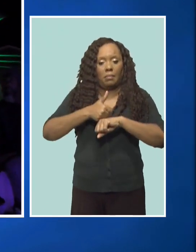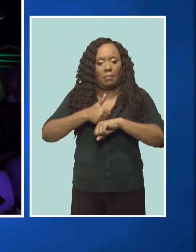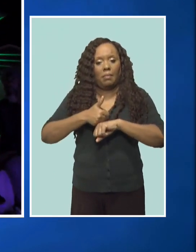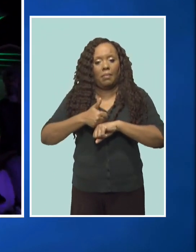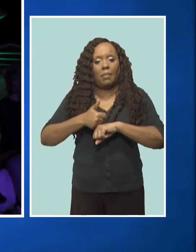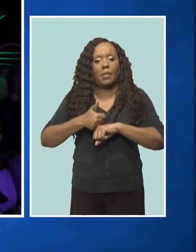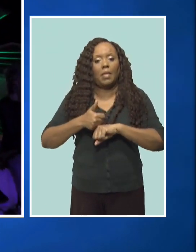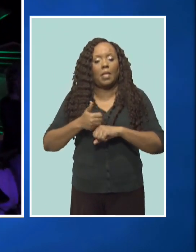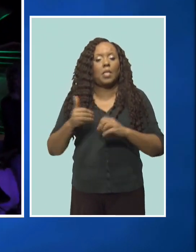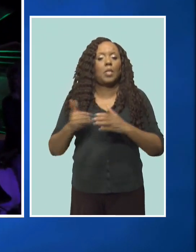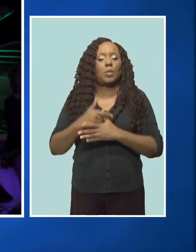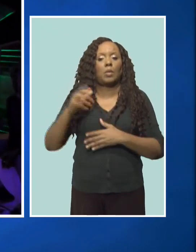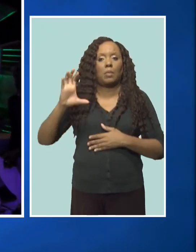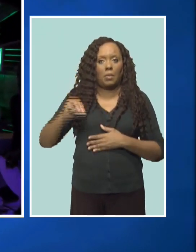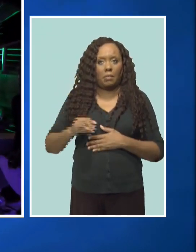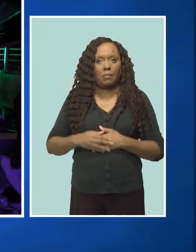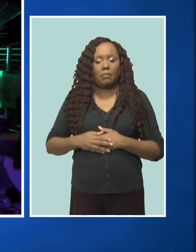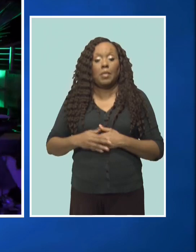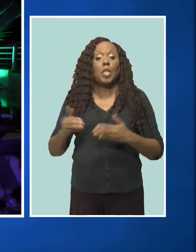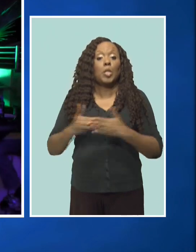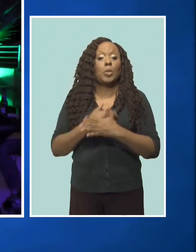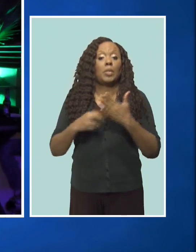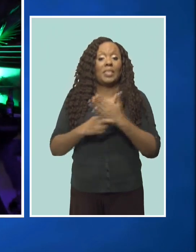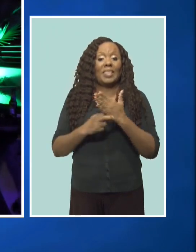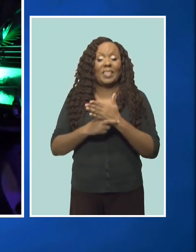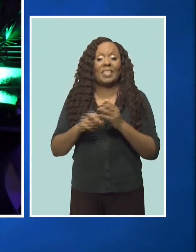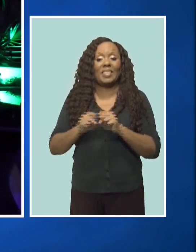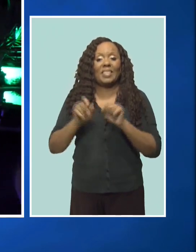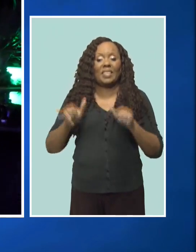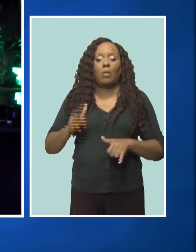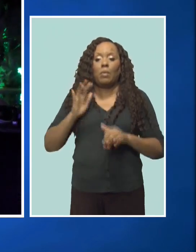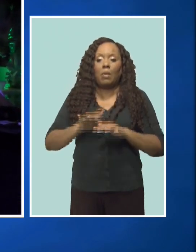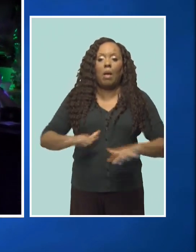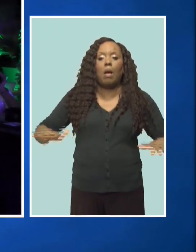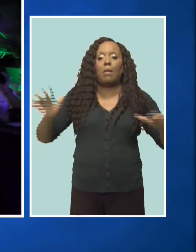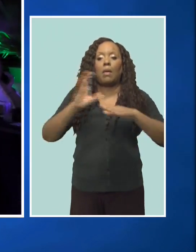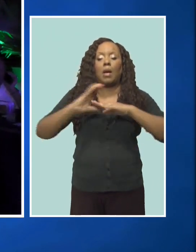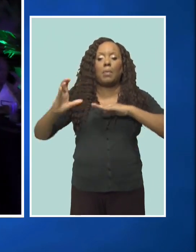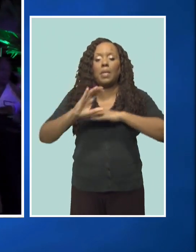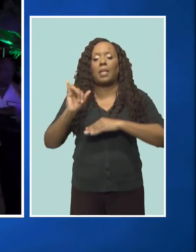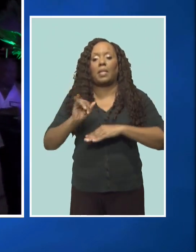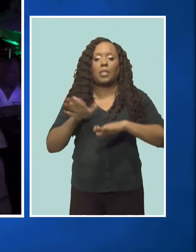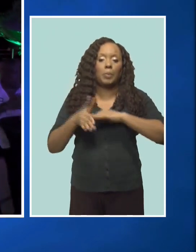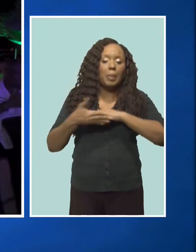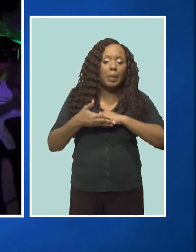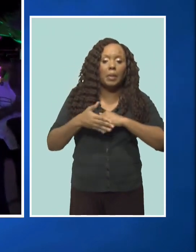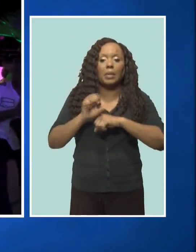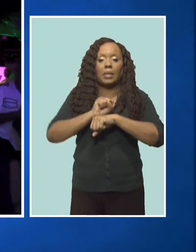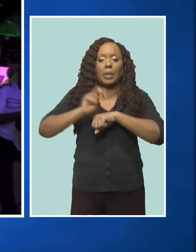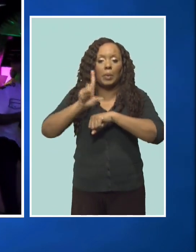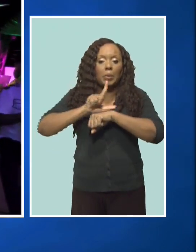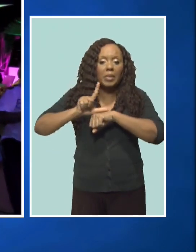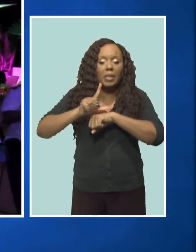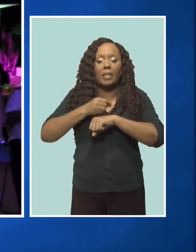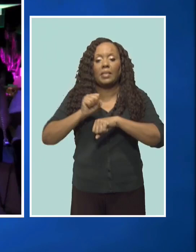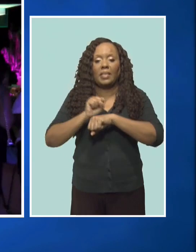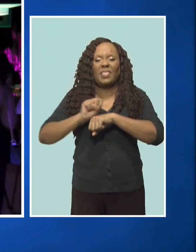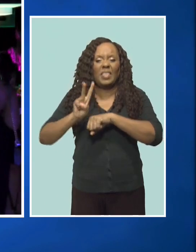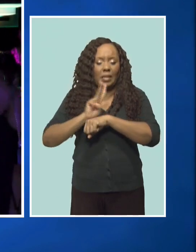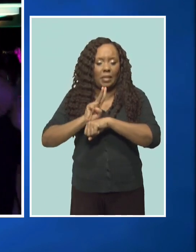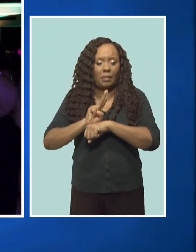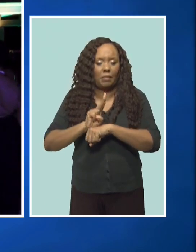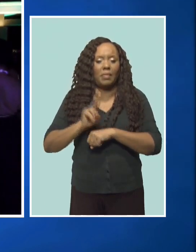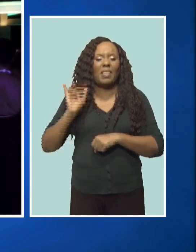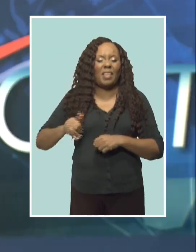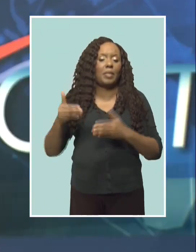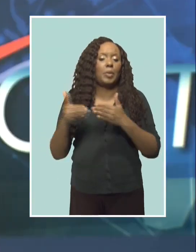will be introduced throughout the Caribbean, including St. Lucia, St. Vincent, and Jamaica. Akeem Klinkett,